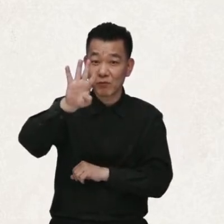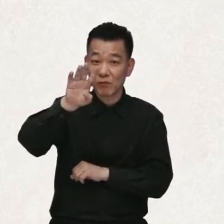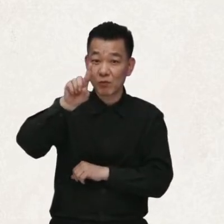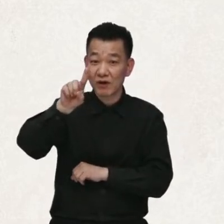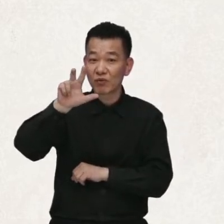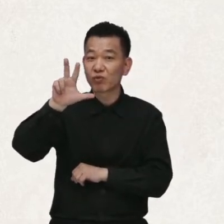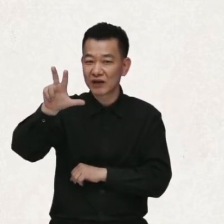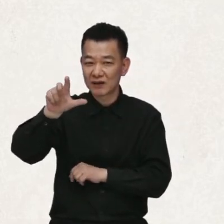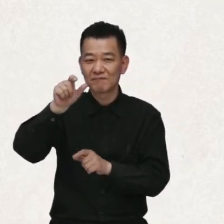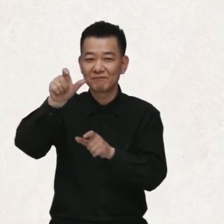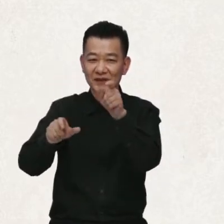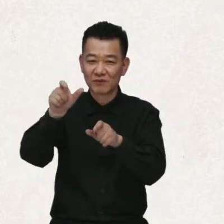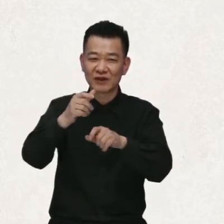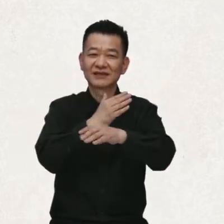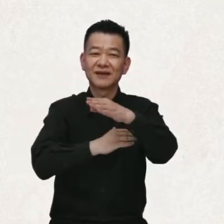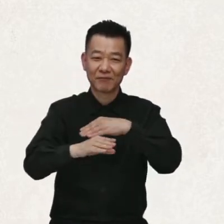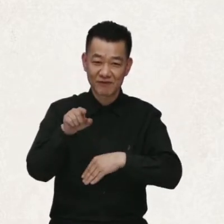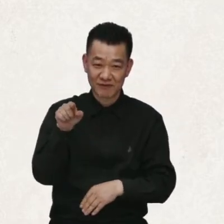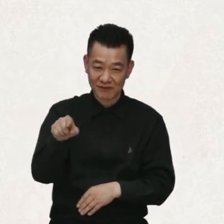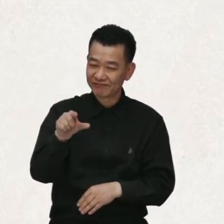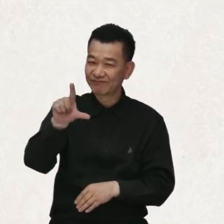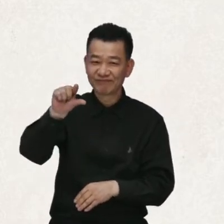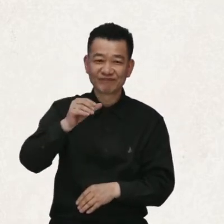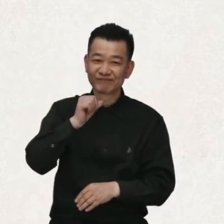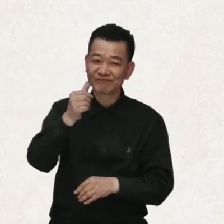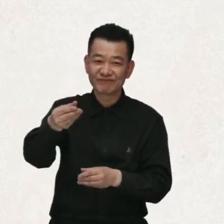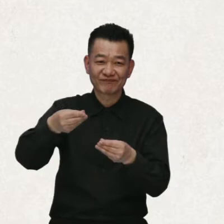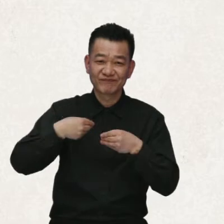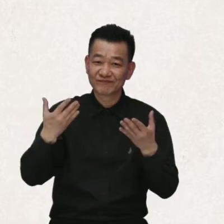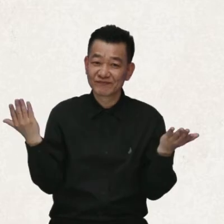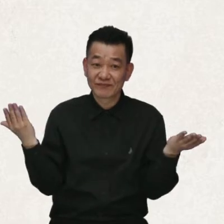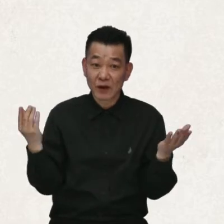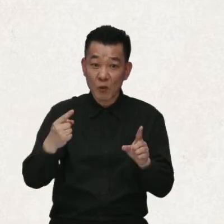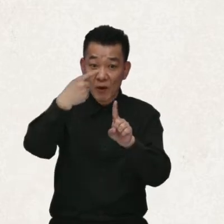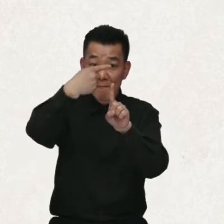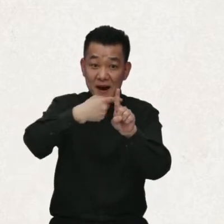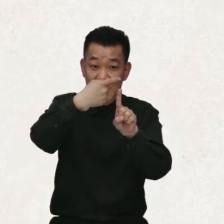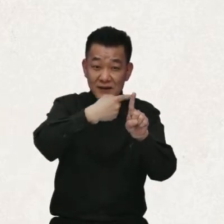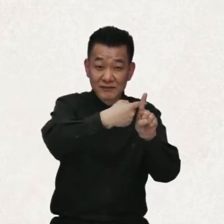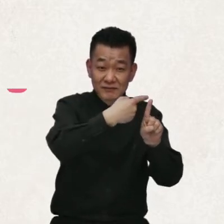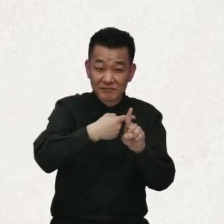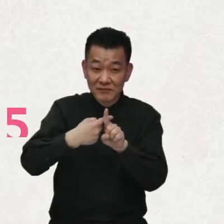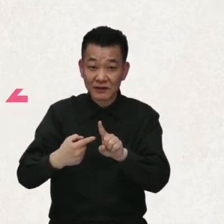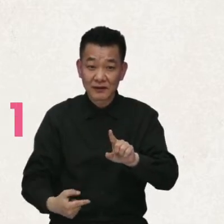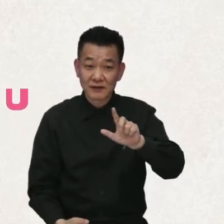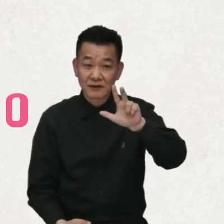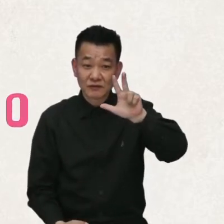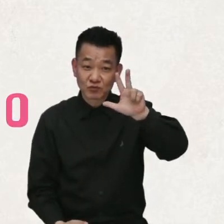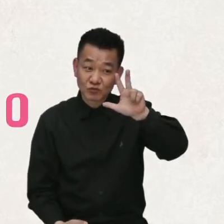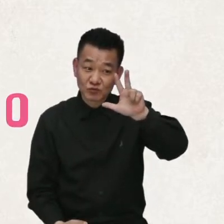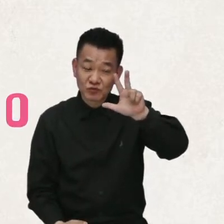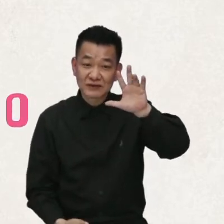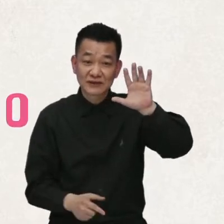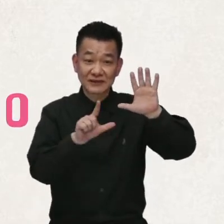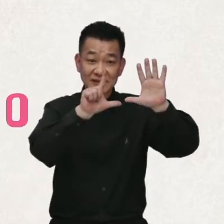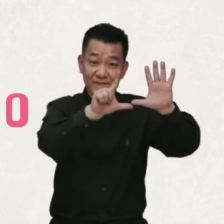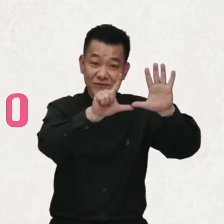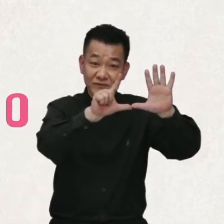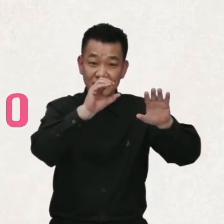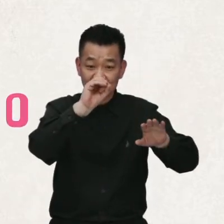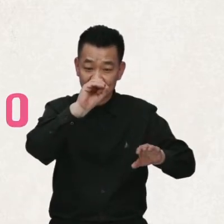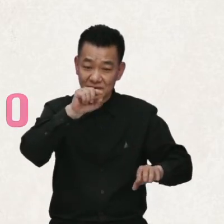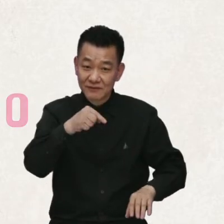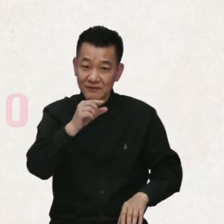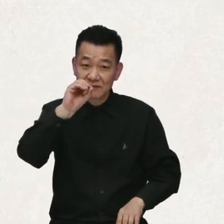9,413 of them could not receive a minimum wage. Their average monthly wage was only 370,000 Korean won.